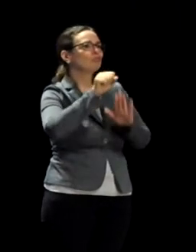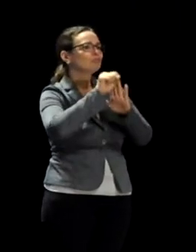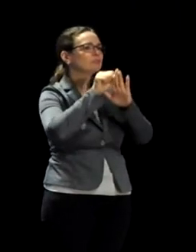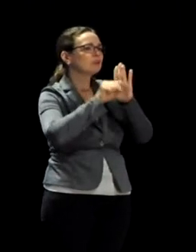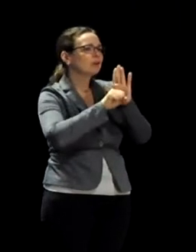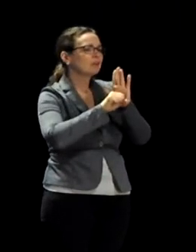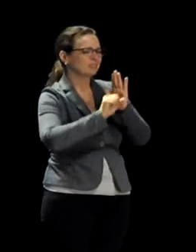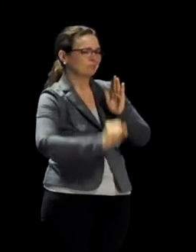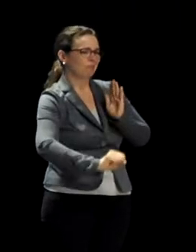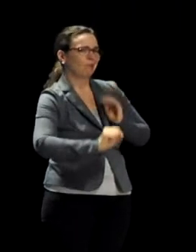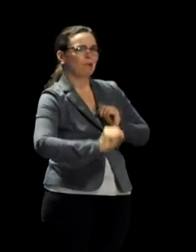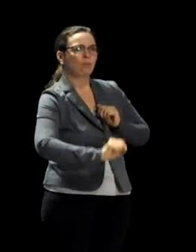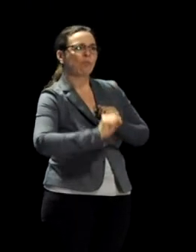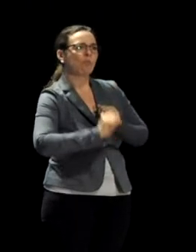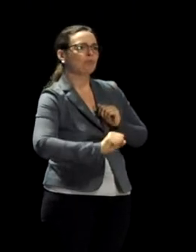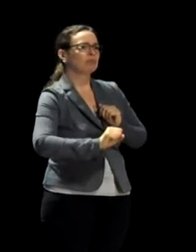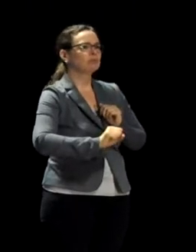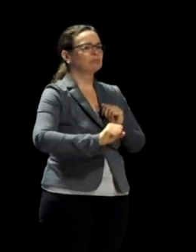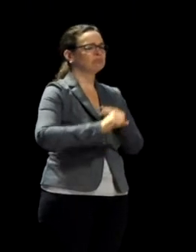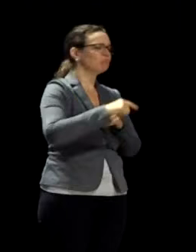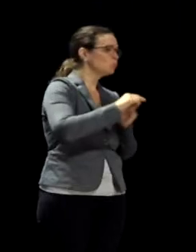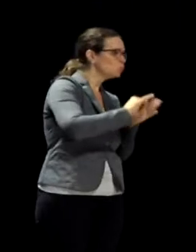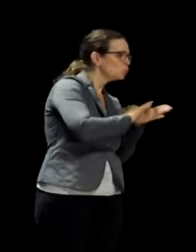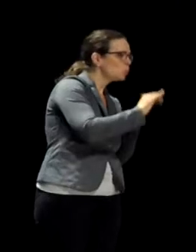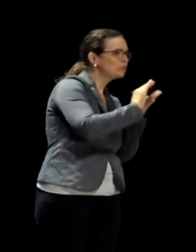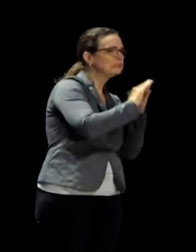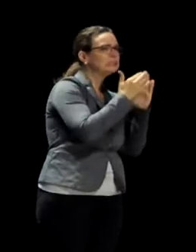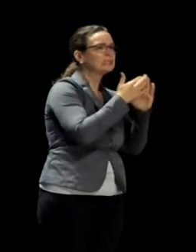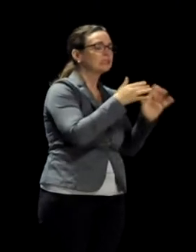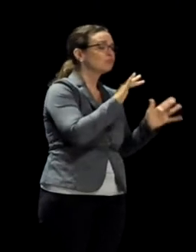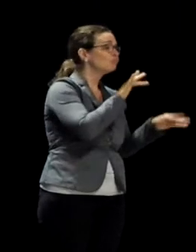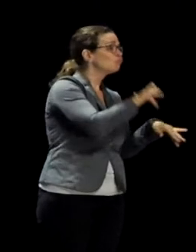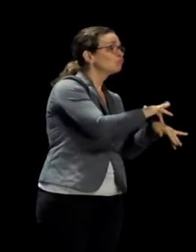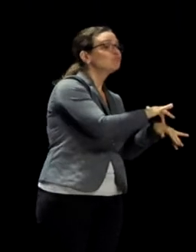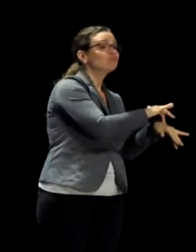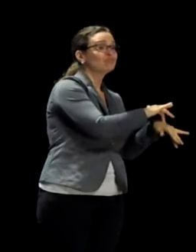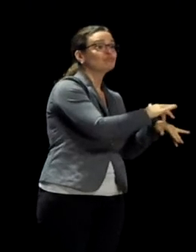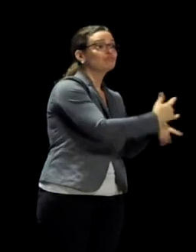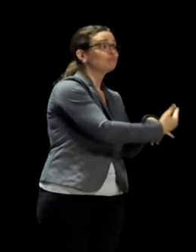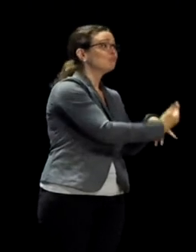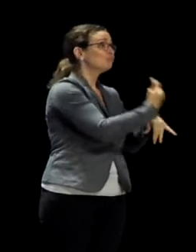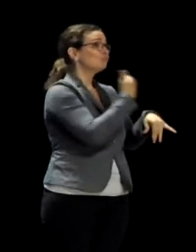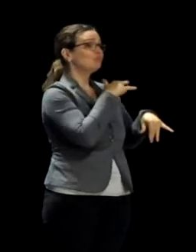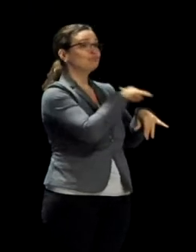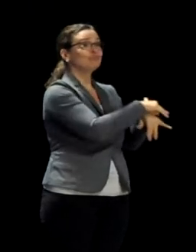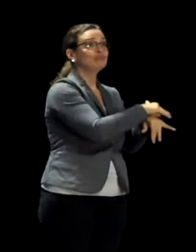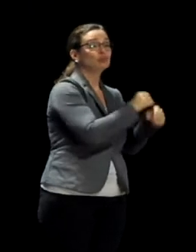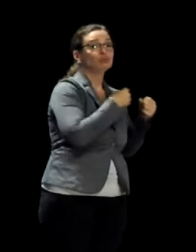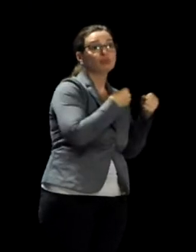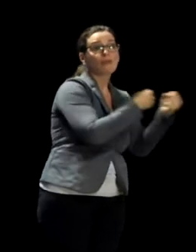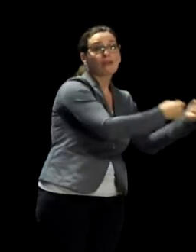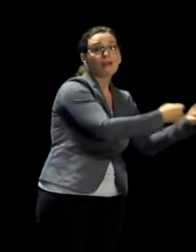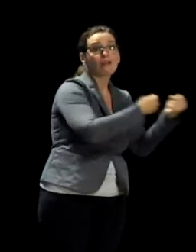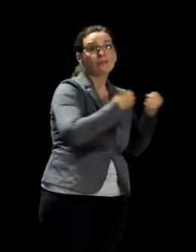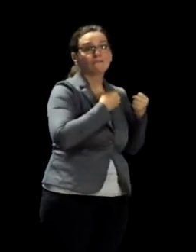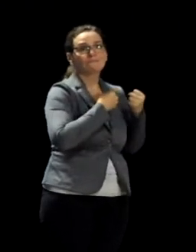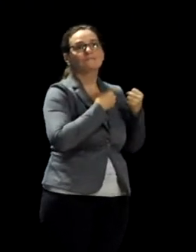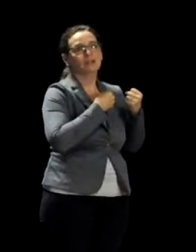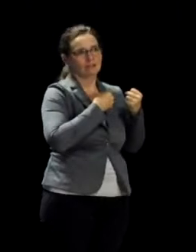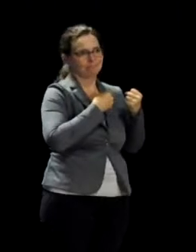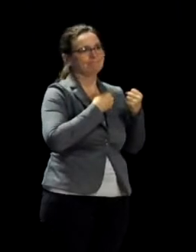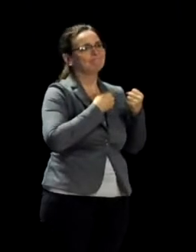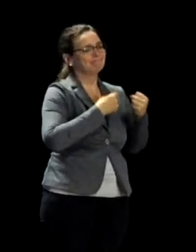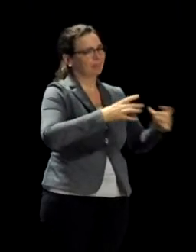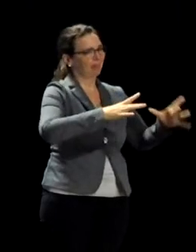downstate New York. Mix of plane and car rides. So these are not travelers coming